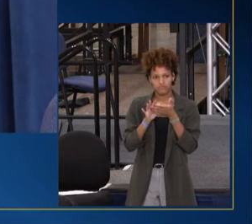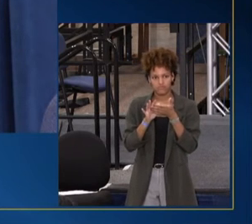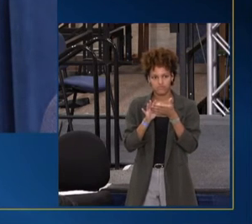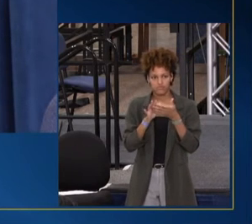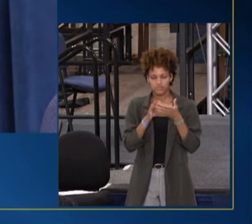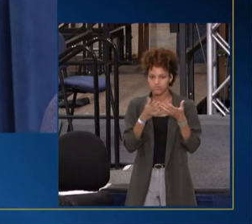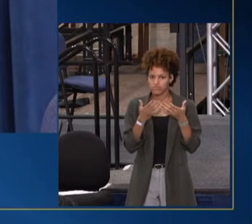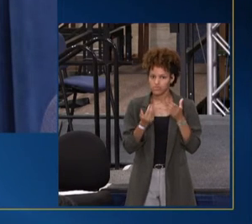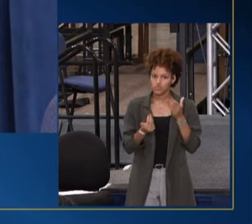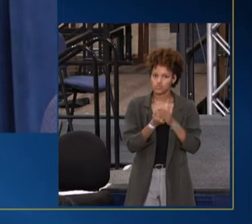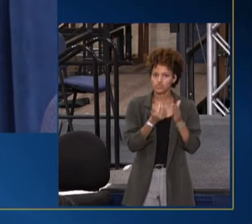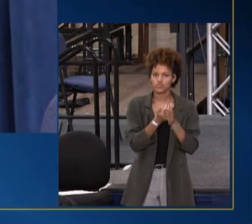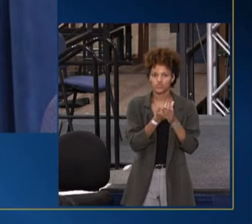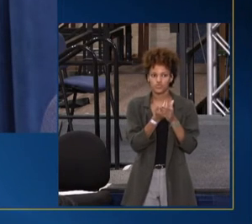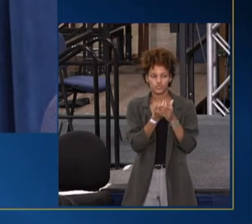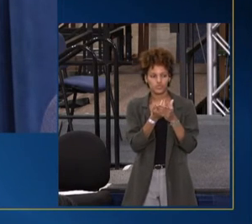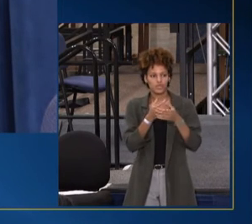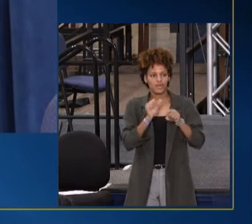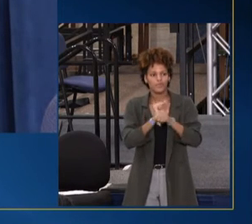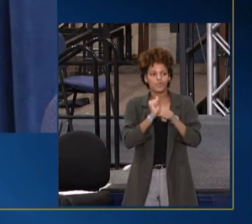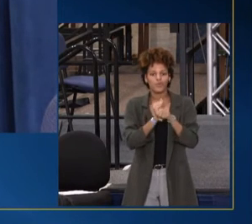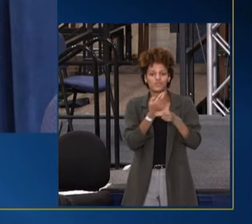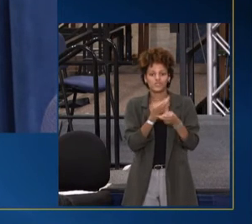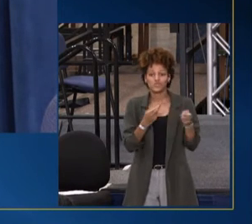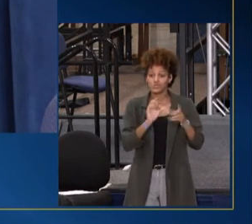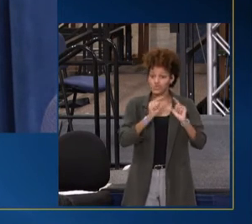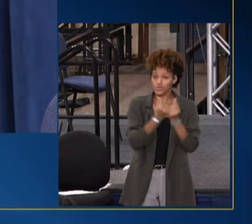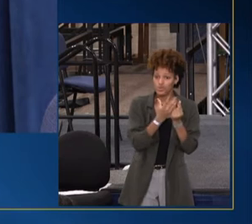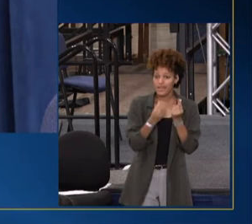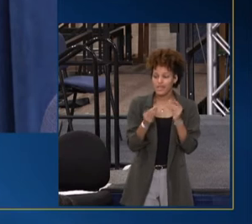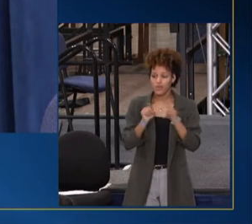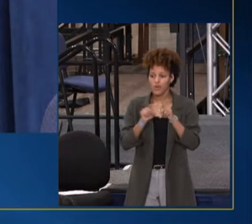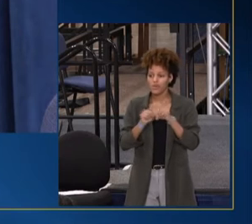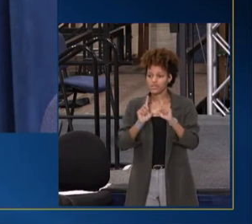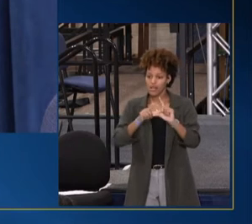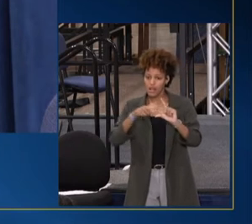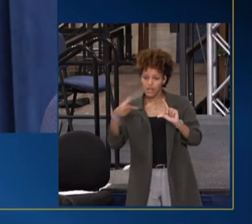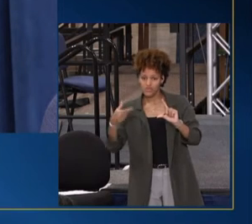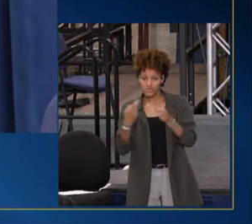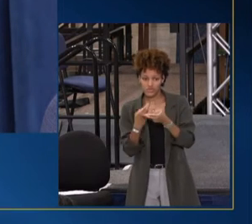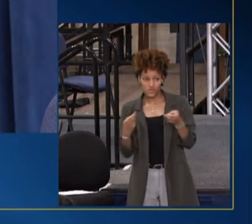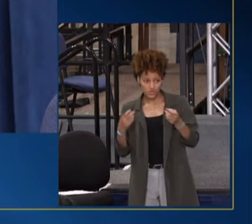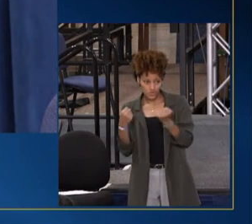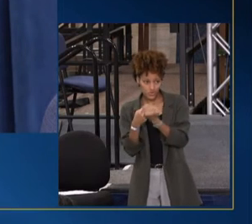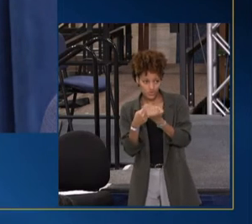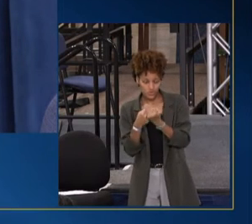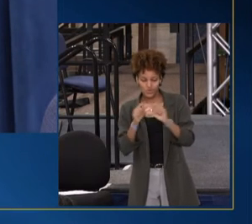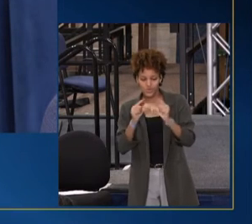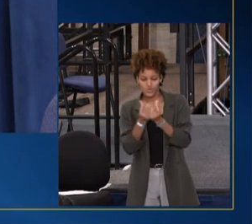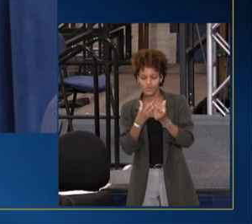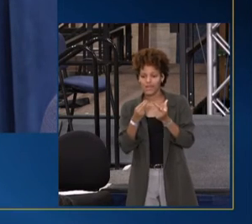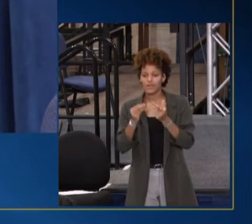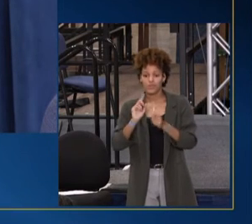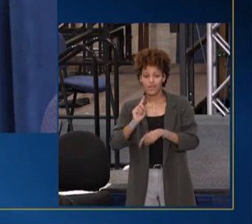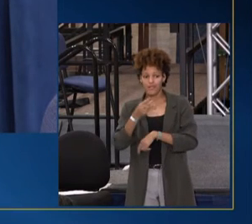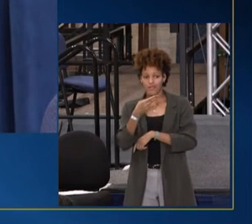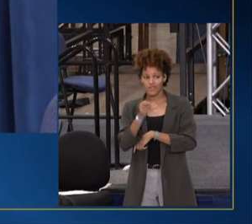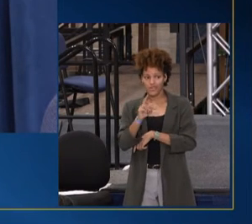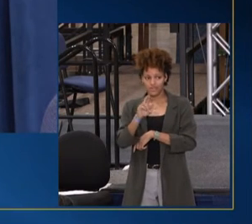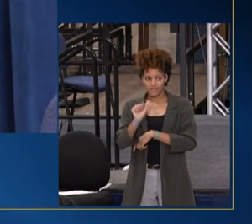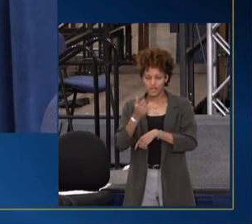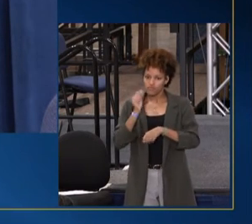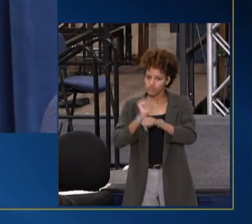grateful for our employee resource group, our LGBTQ employee resource group, our pride group at HRSA, that works every